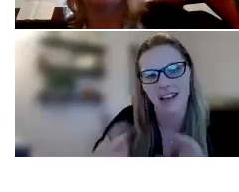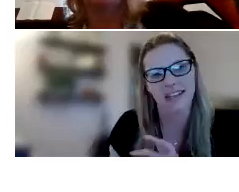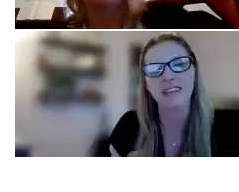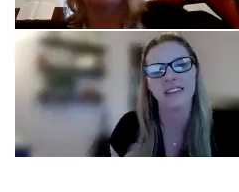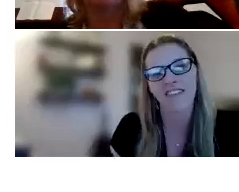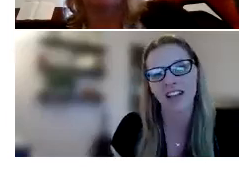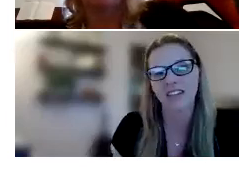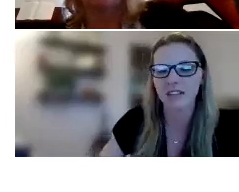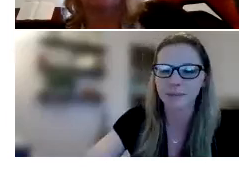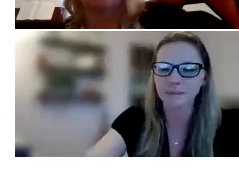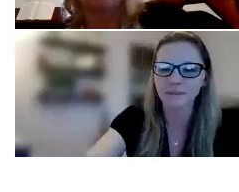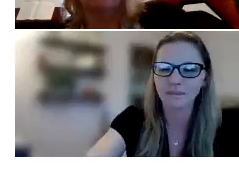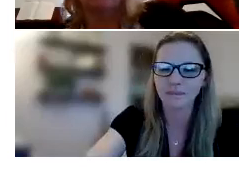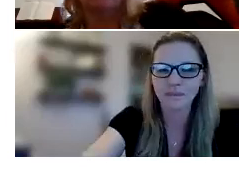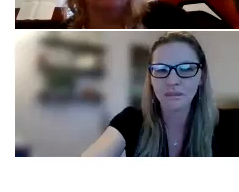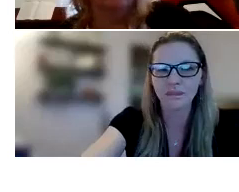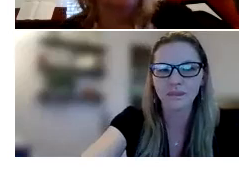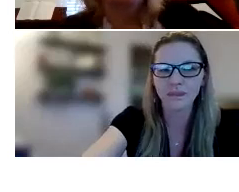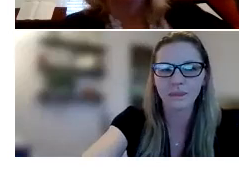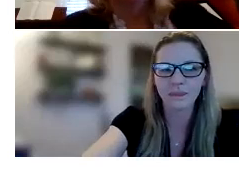that incontinence device.